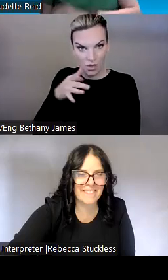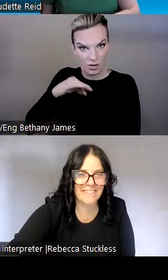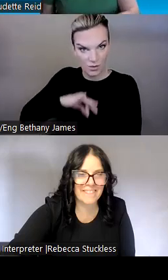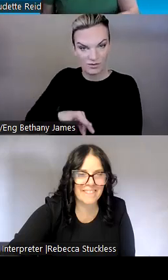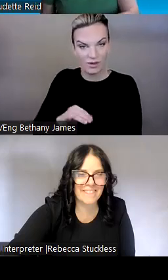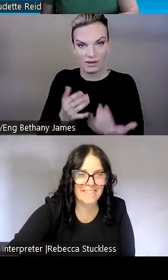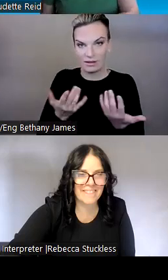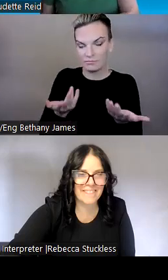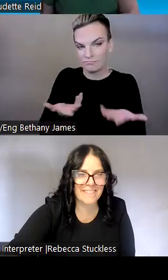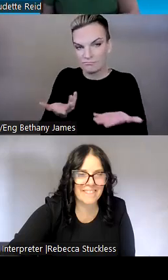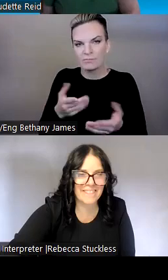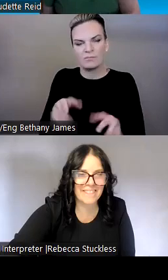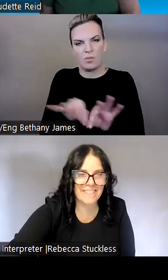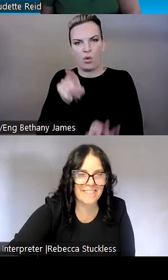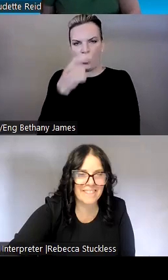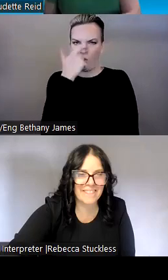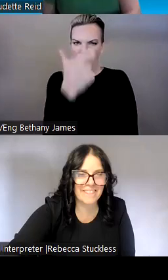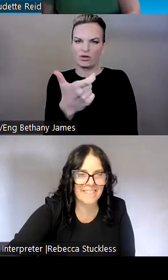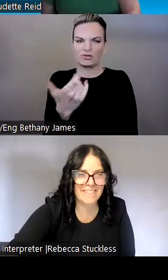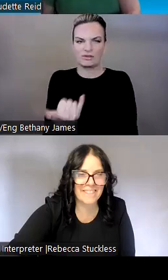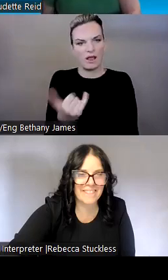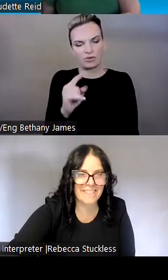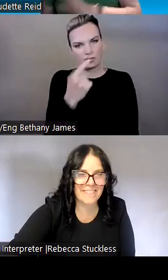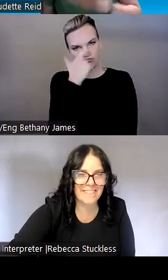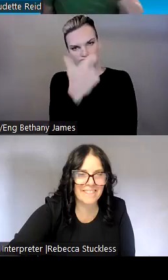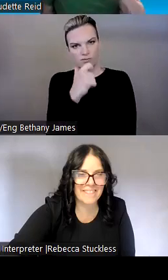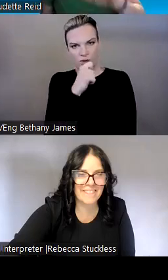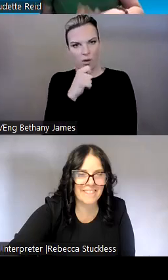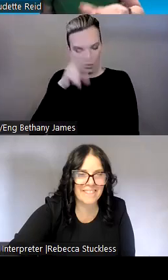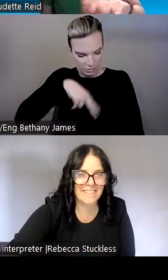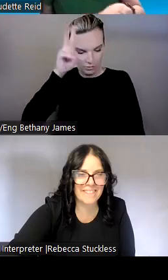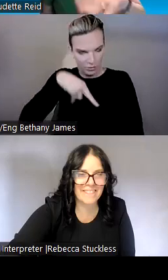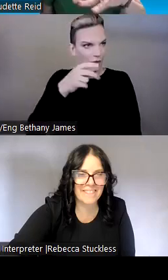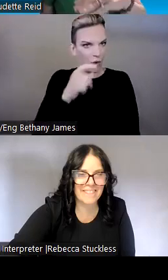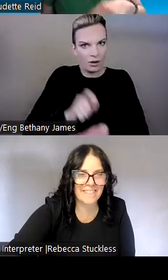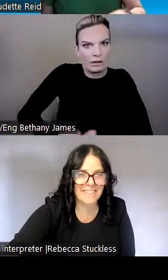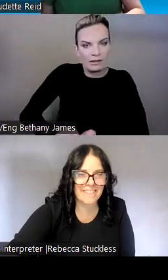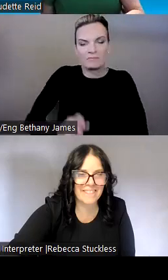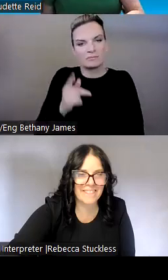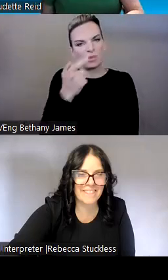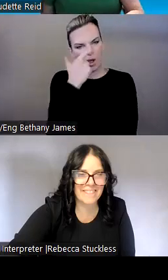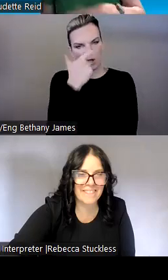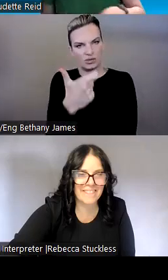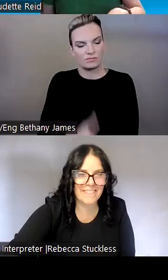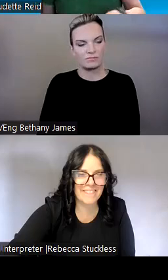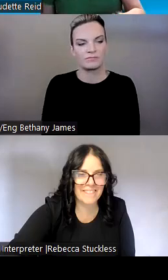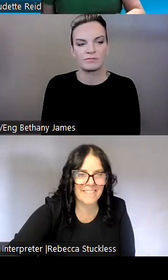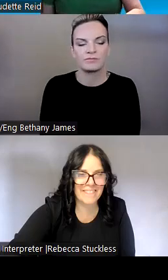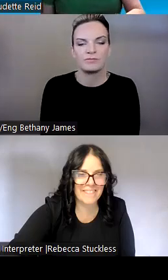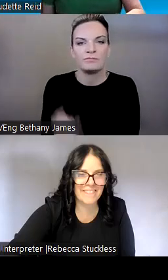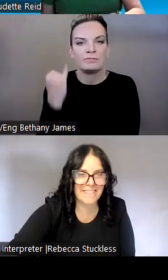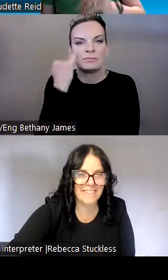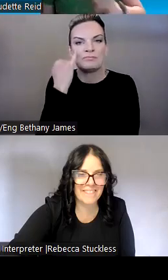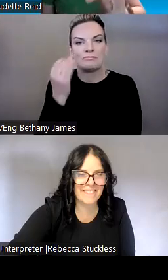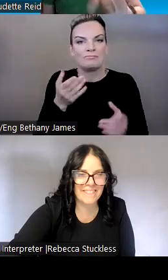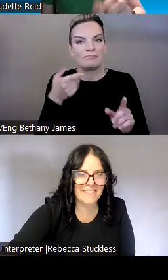or maybe tomorrow. So first, we're going to talk about speech. If your client has a speech disability or prefers